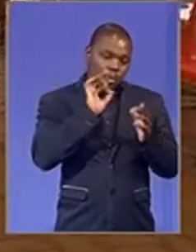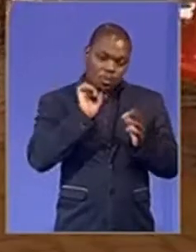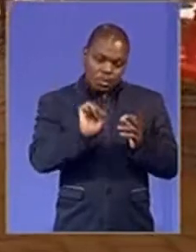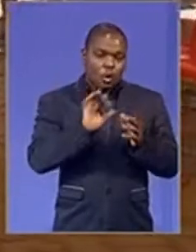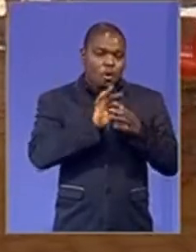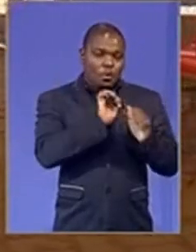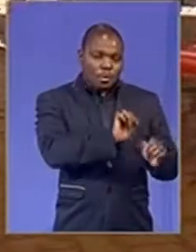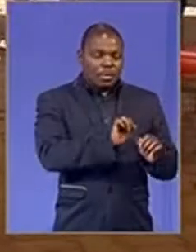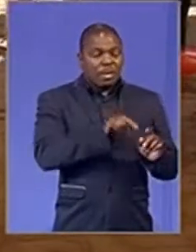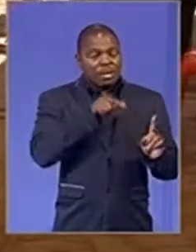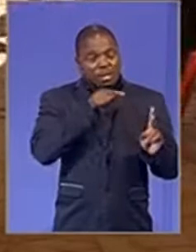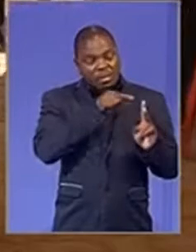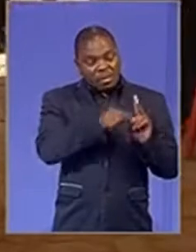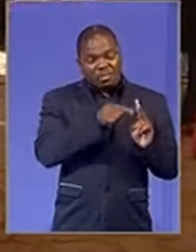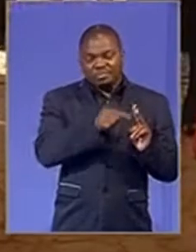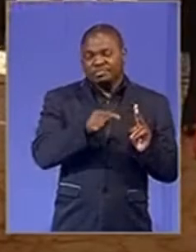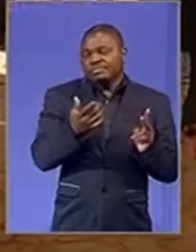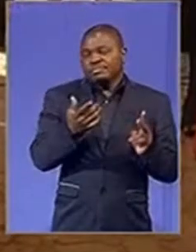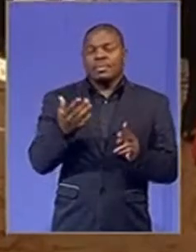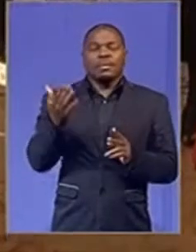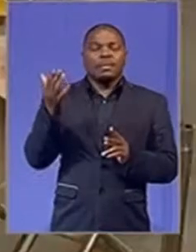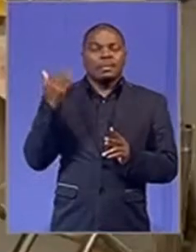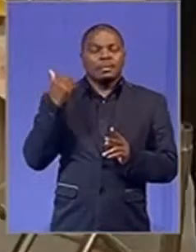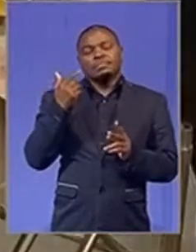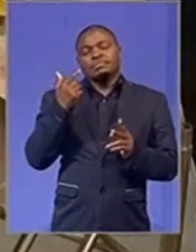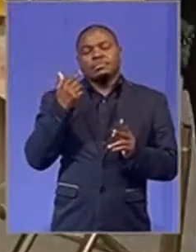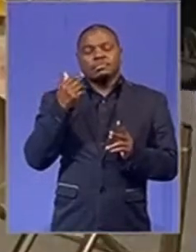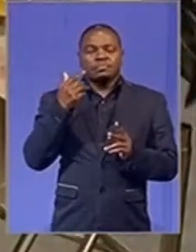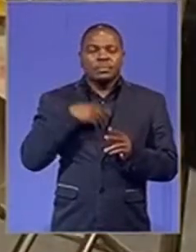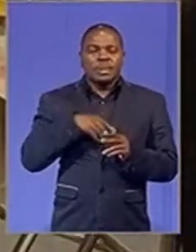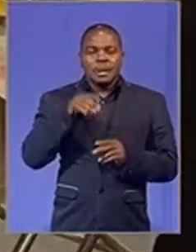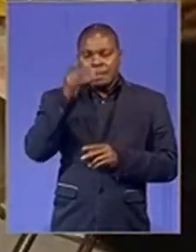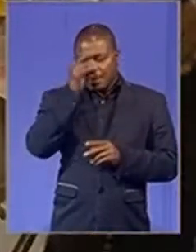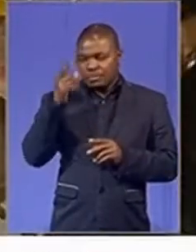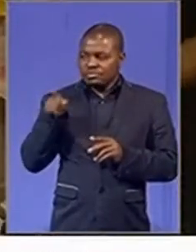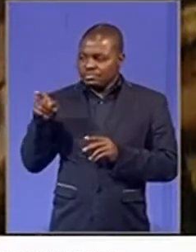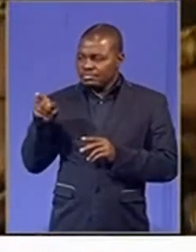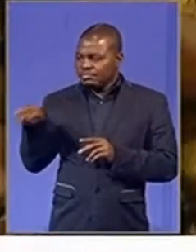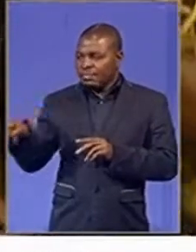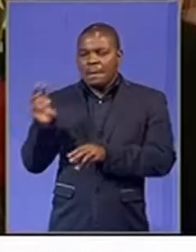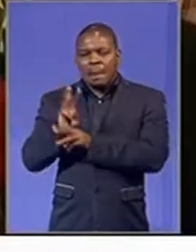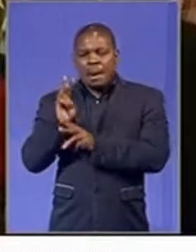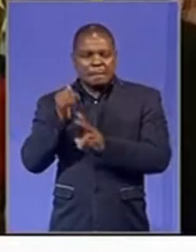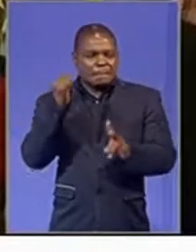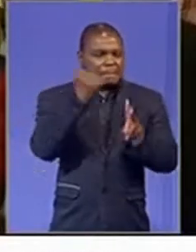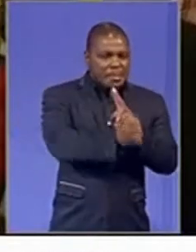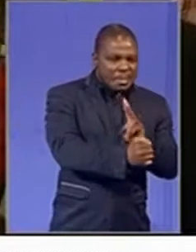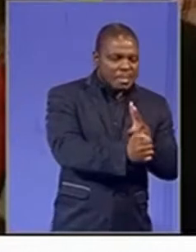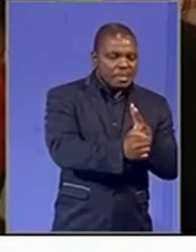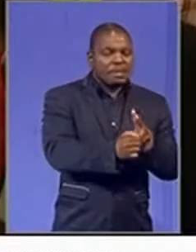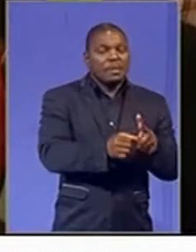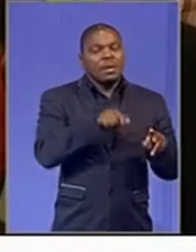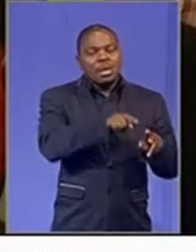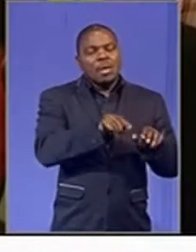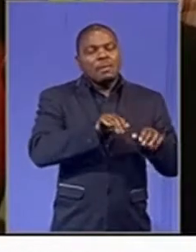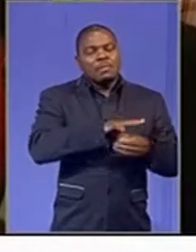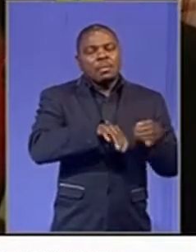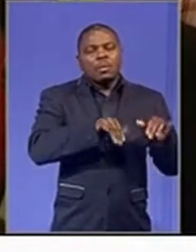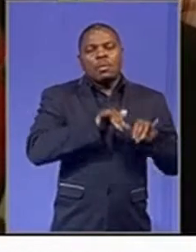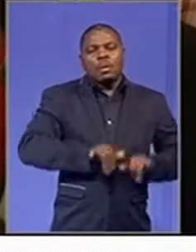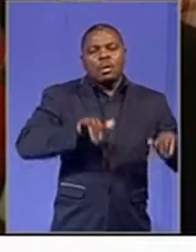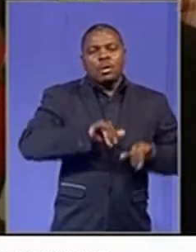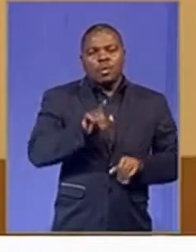fa ba bolailwe ke mme wa bone mo kgweding ya Tlhakole. Poloko ya bone e ne a diegisiwa ke gore ba lelapa ba lete dipholo tsa